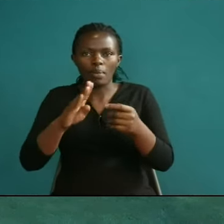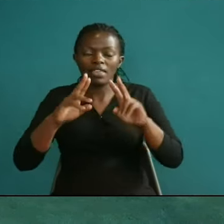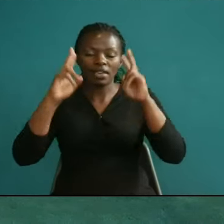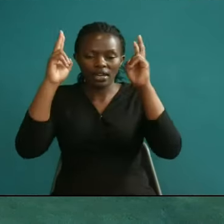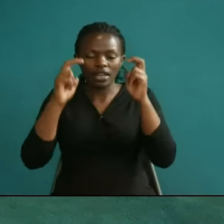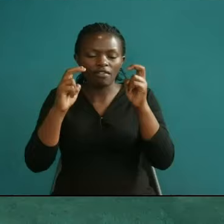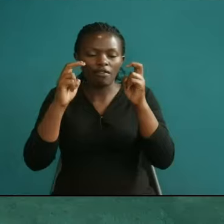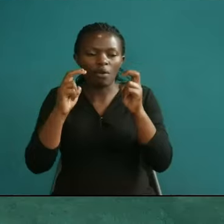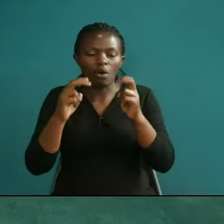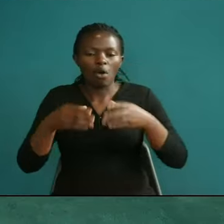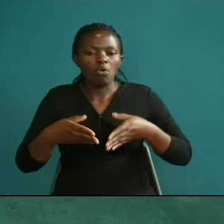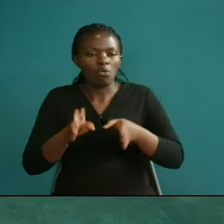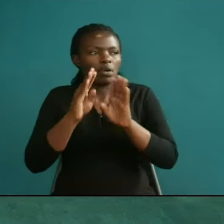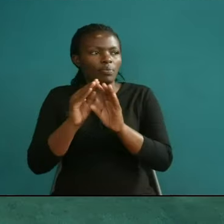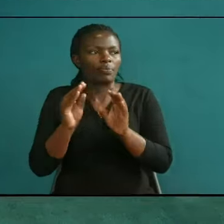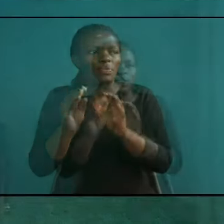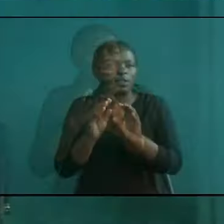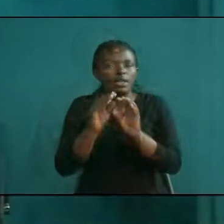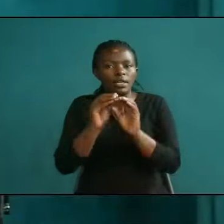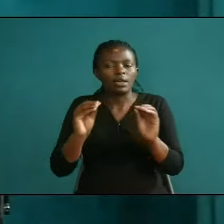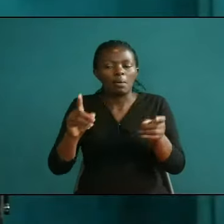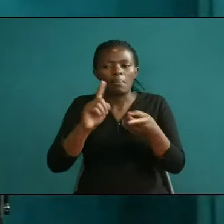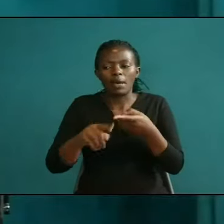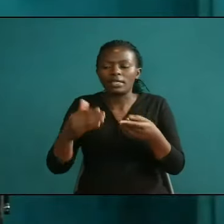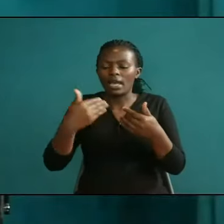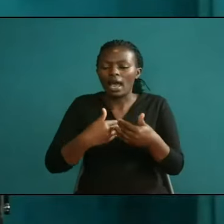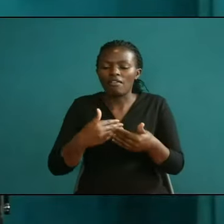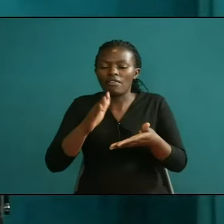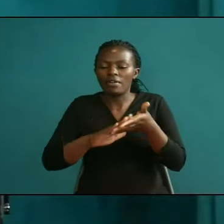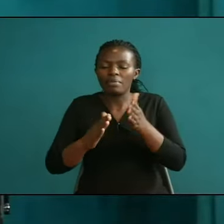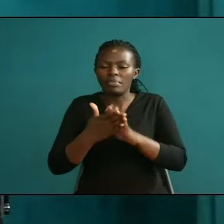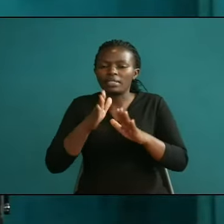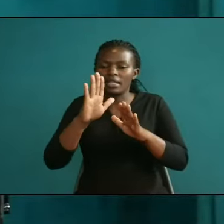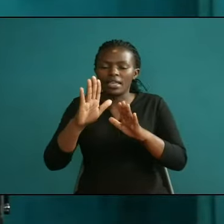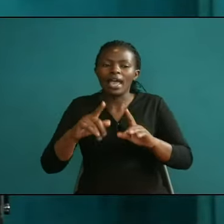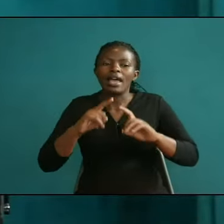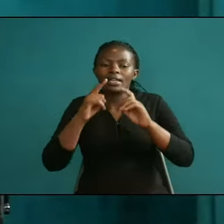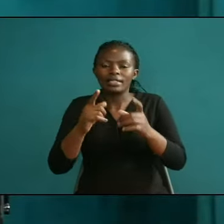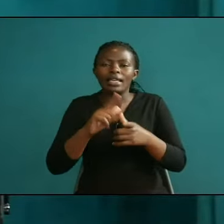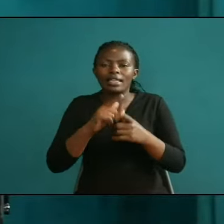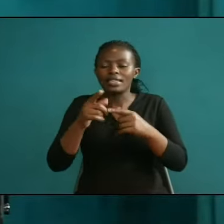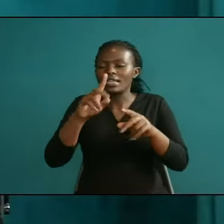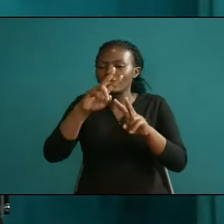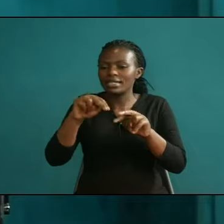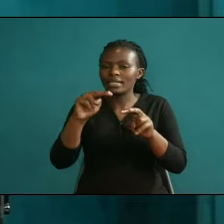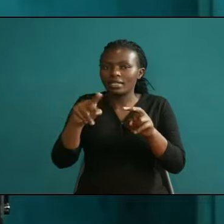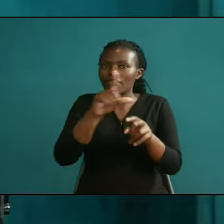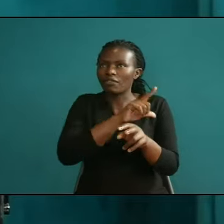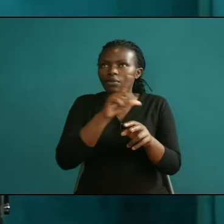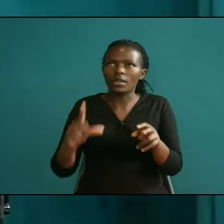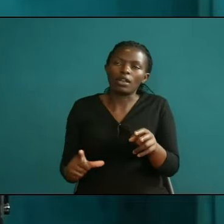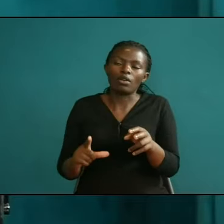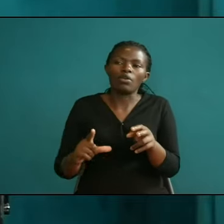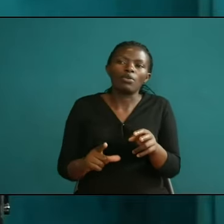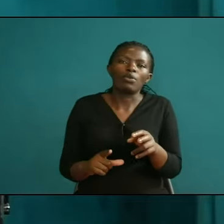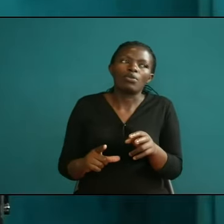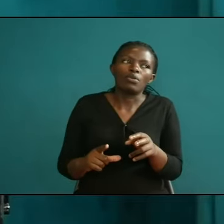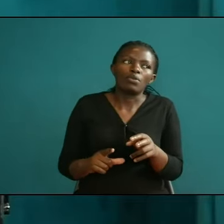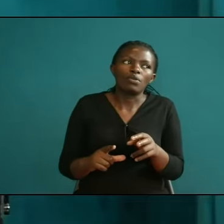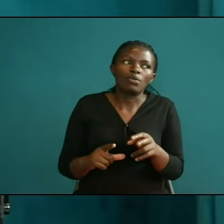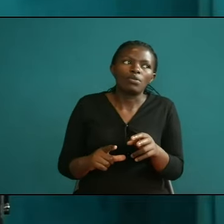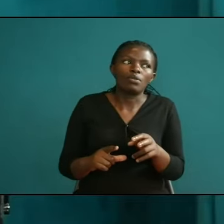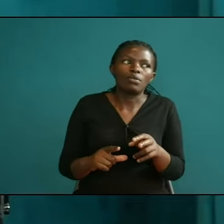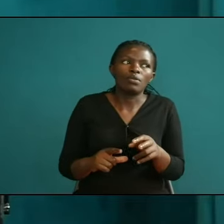They have repented of their sins and have sought the Lord in humility and contrition, and the divine advocate pleads in their